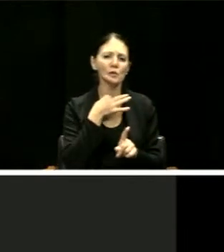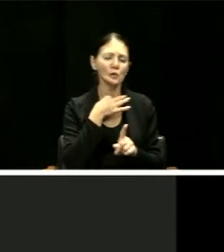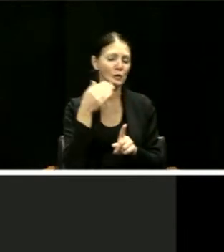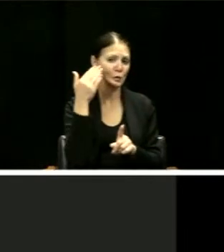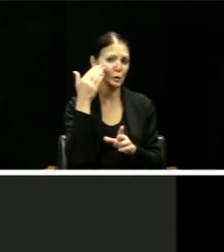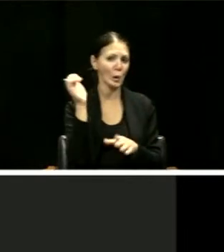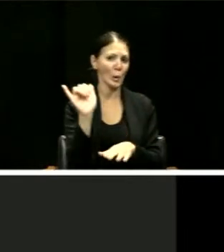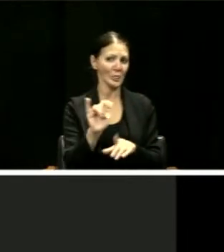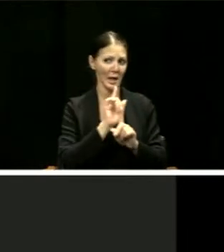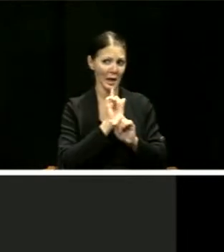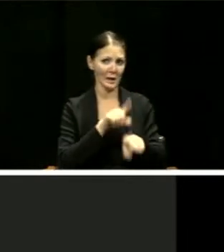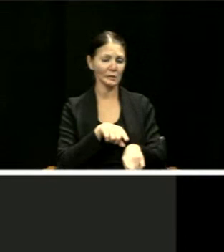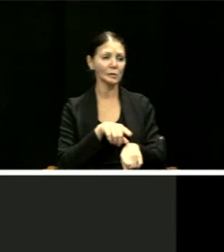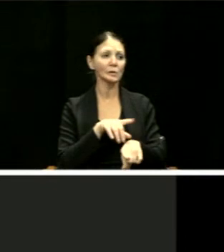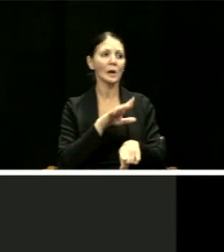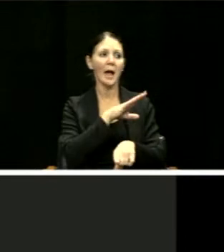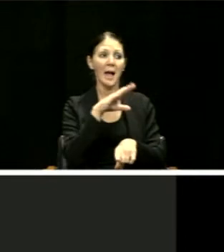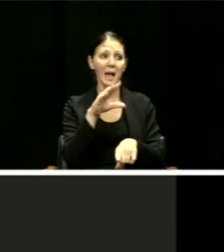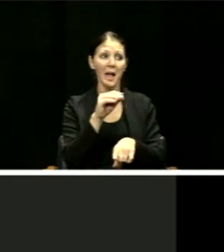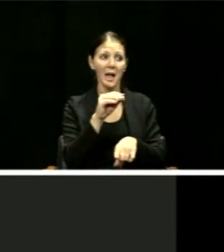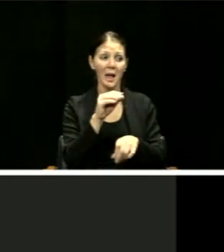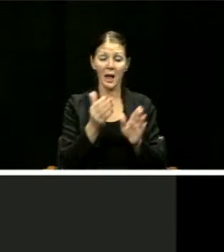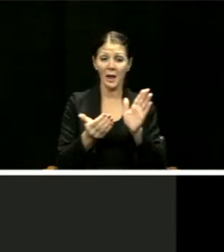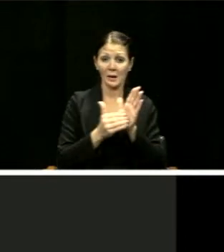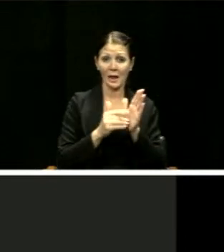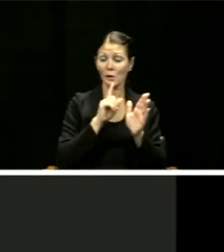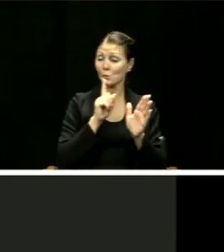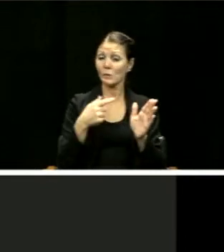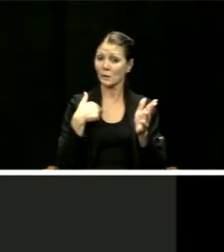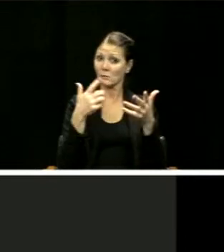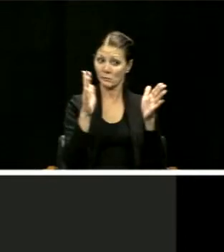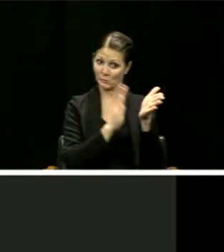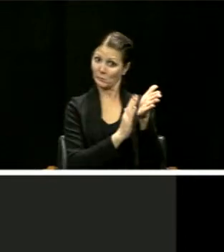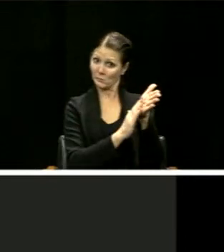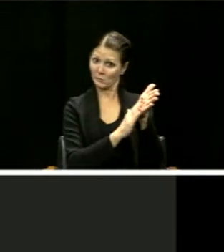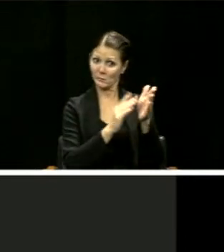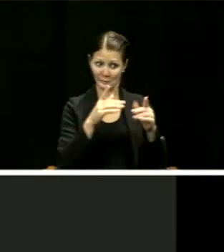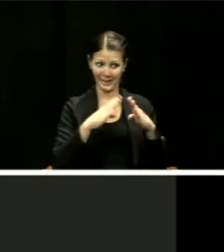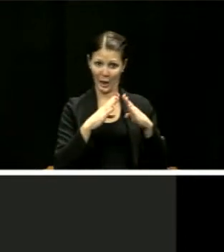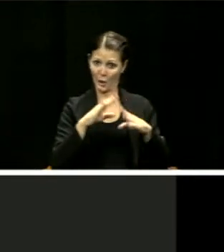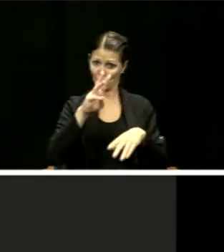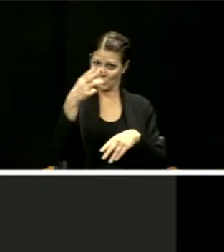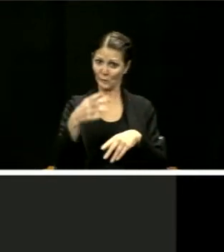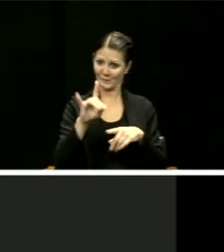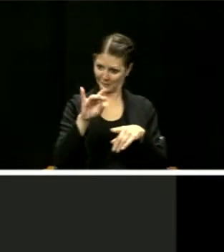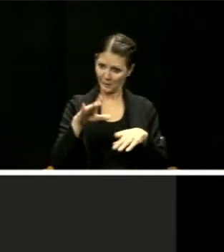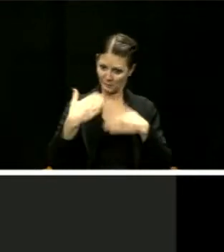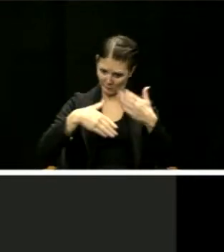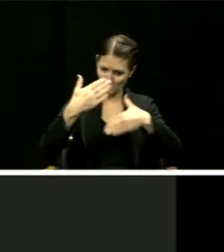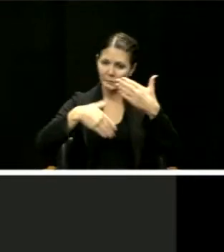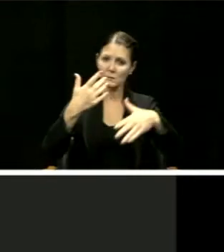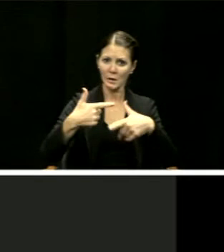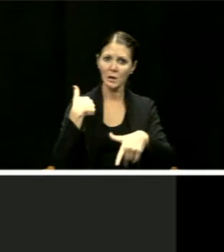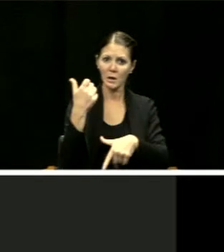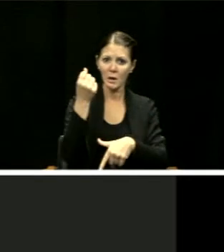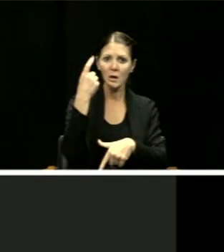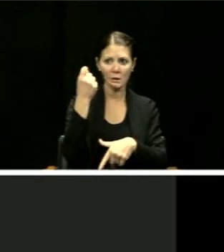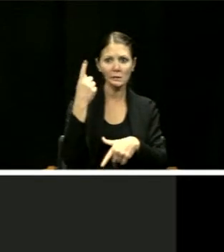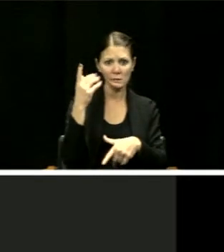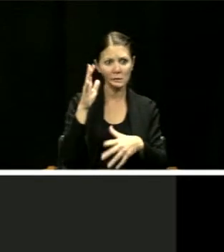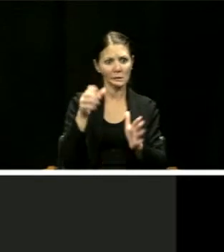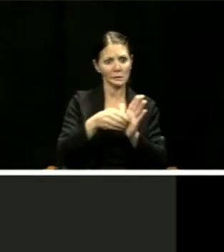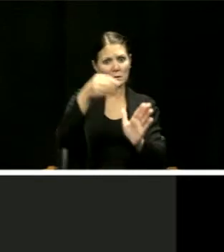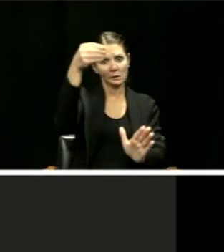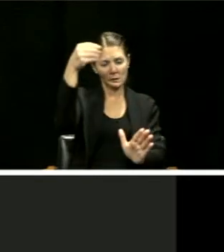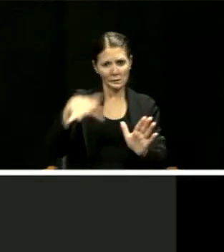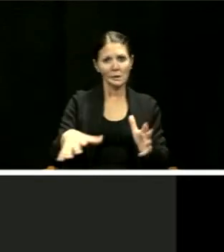that. And actually, again, I applaud the town for doing what they're doing. And I understand where it costs a fair amount of money